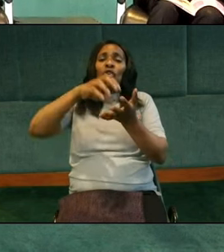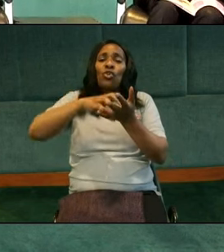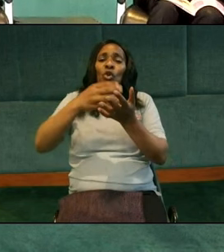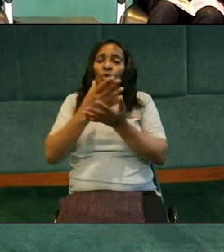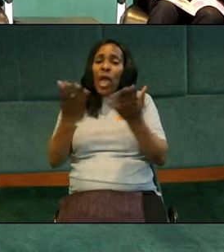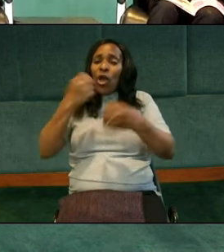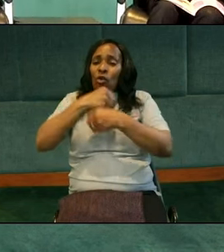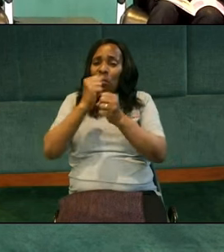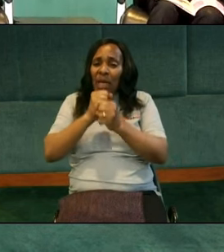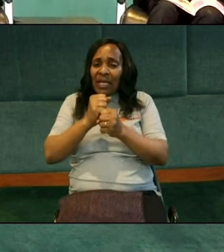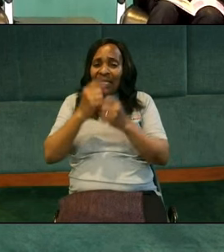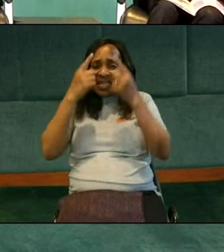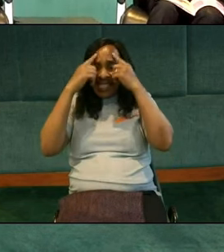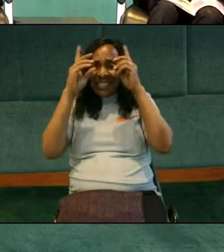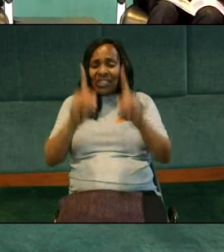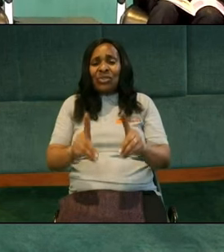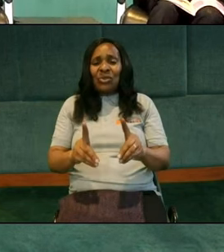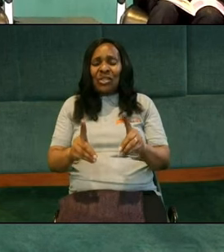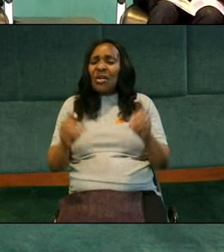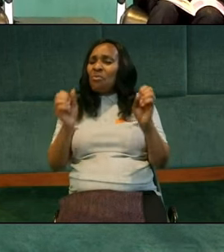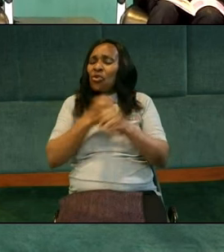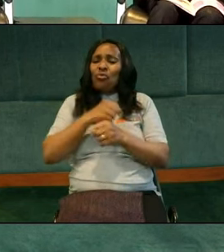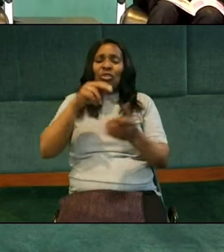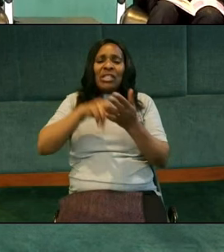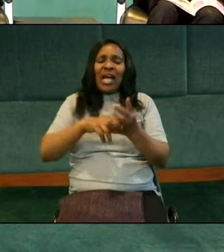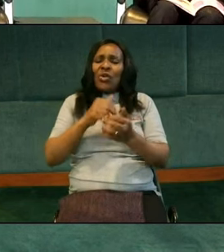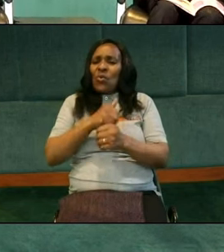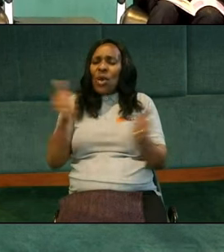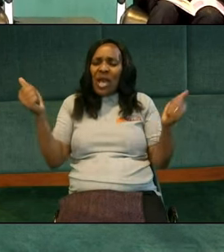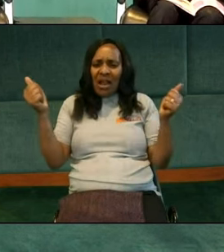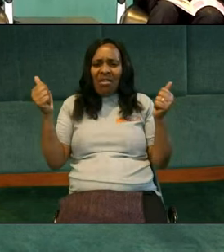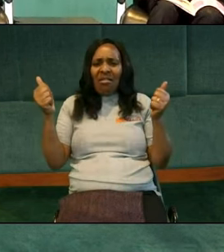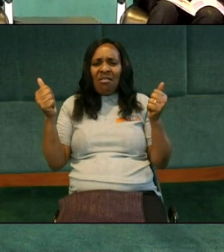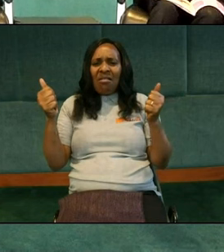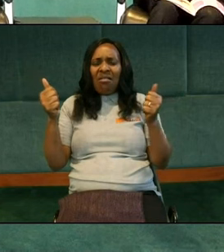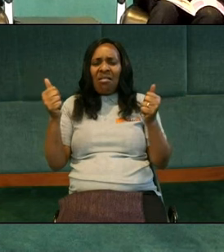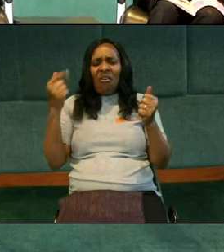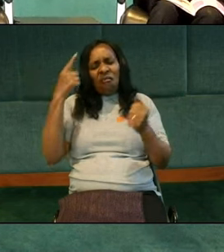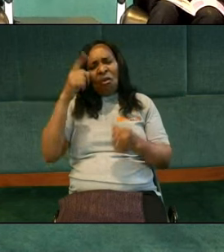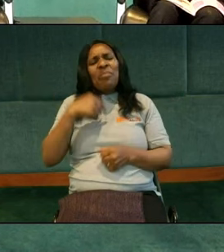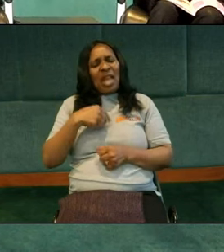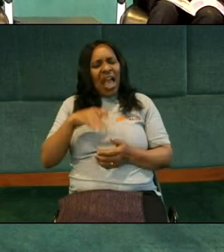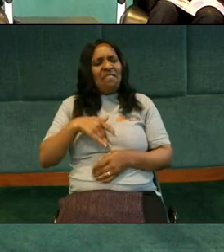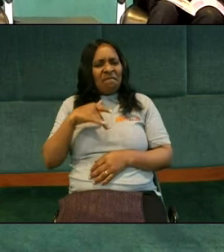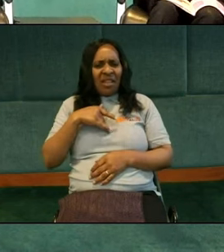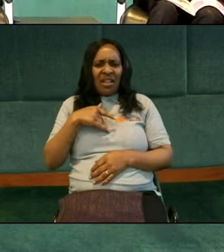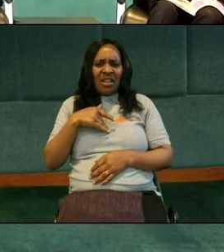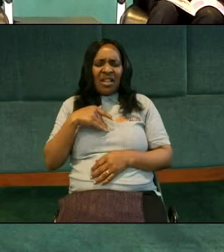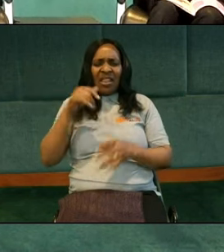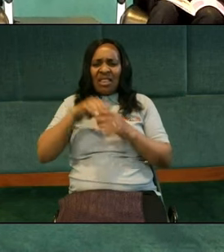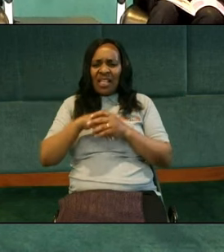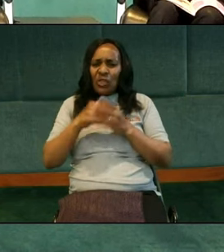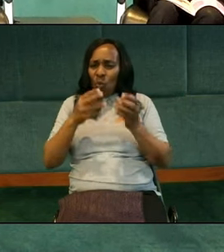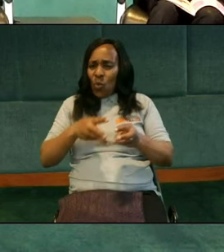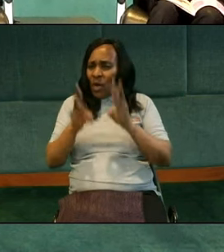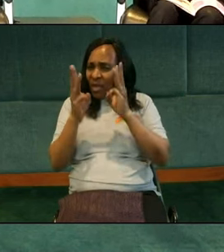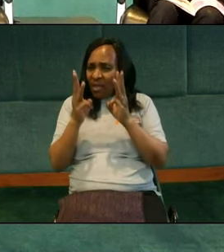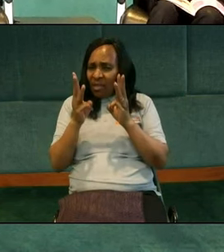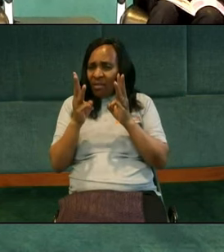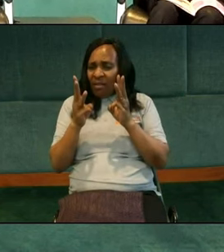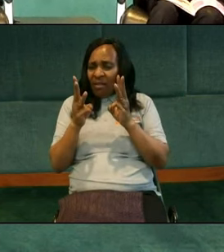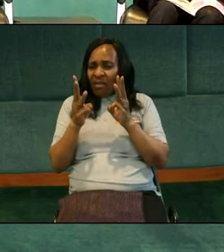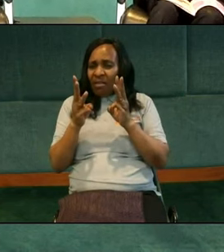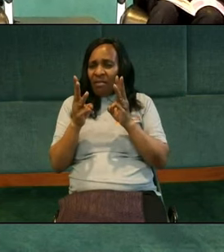right decisions. Mm. You can't even probably stand properly and stuff. Mm-hmm. So for me, I feel like in this context,